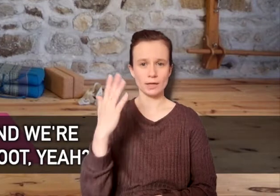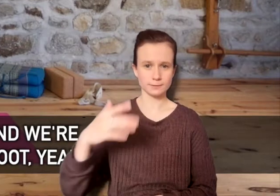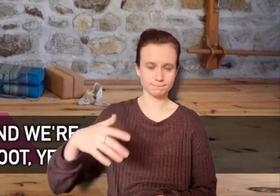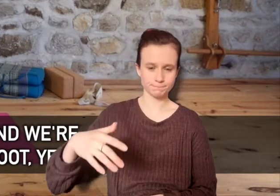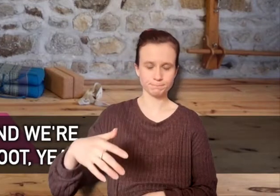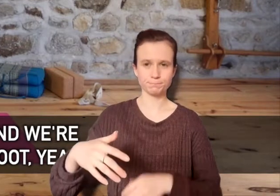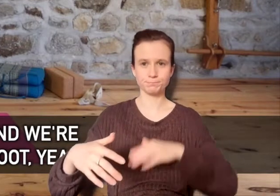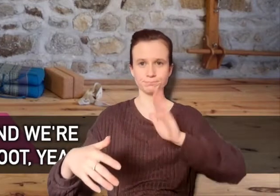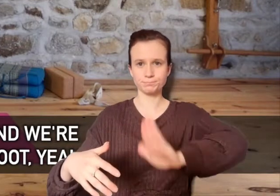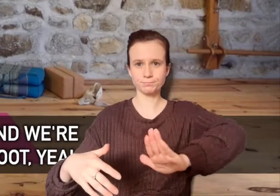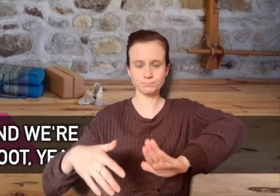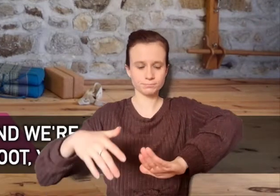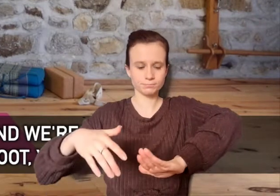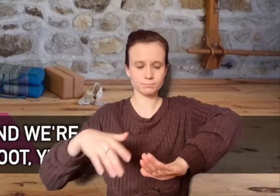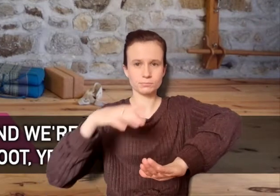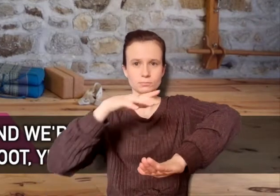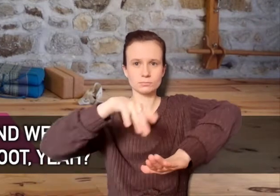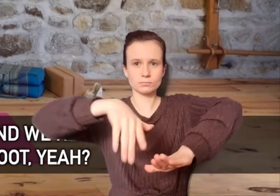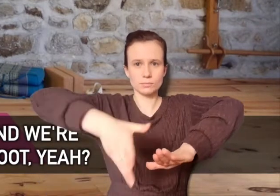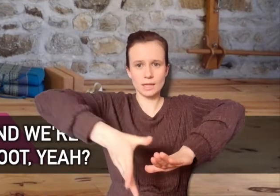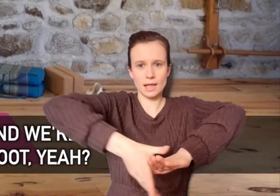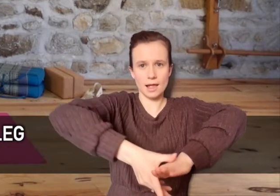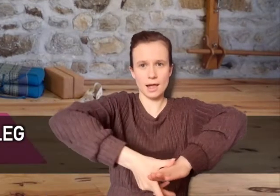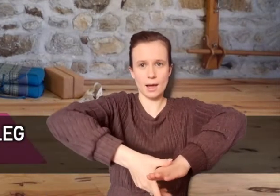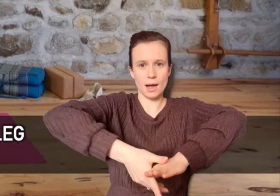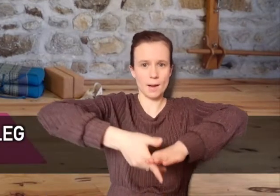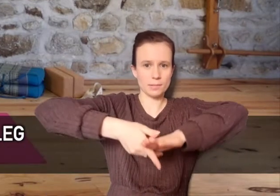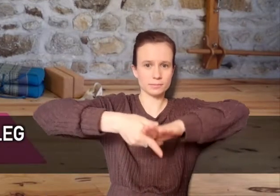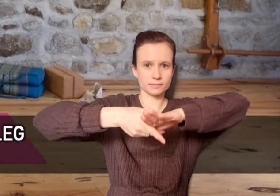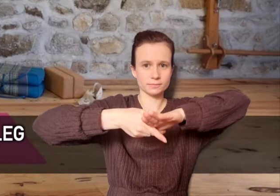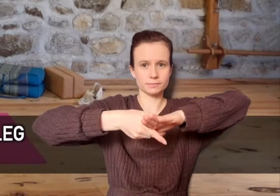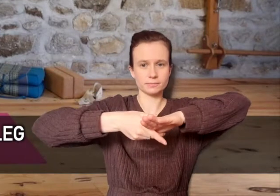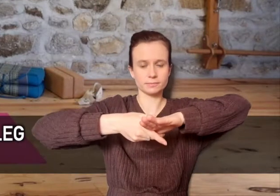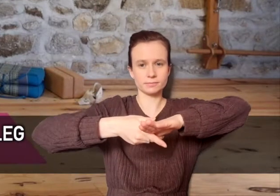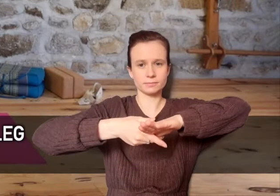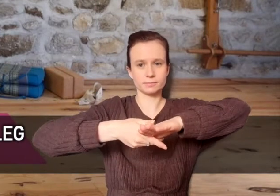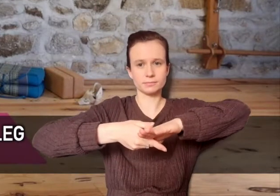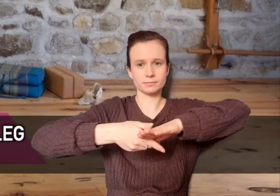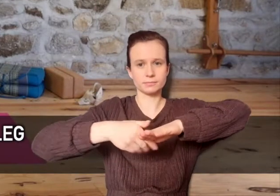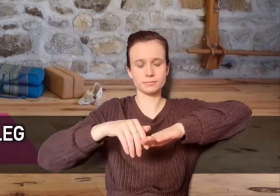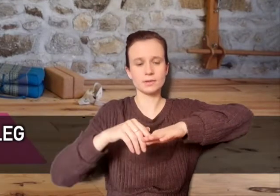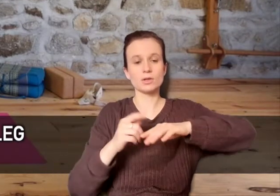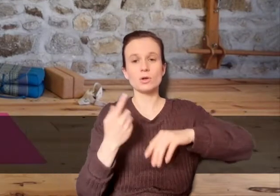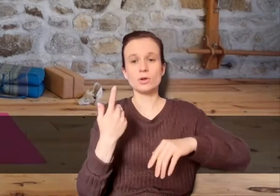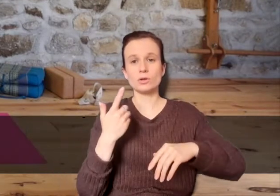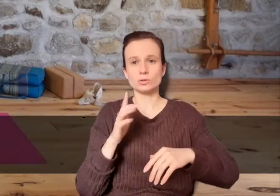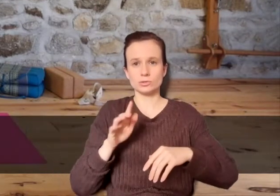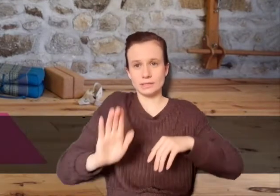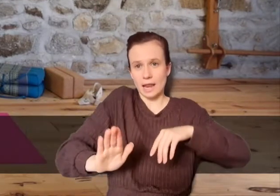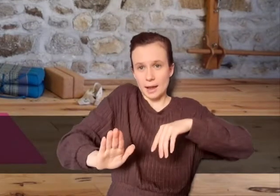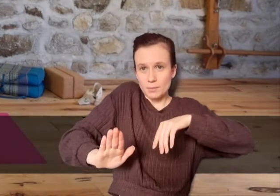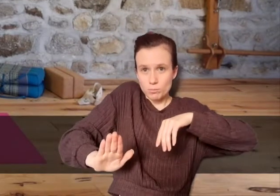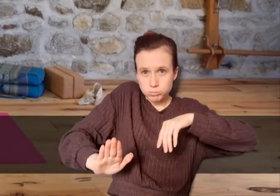grab the big toe of the right foot, yeah? You're going to press that left leg down through the floor,